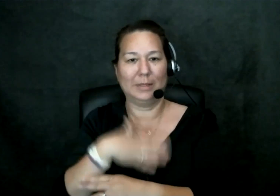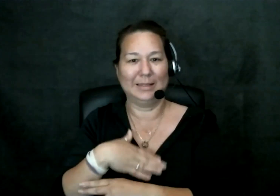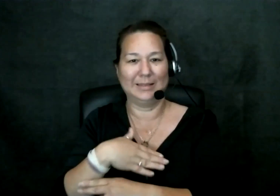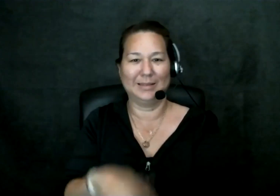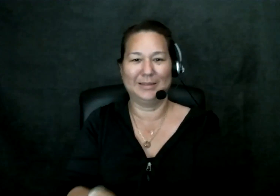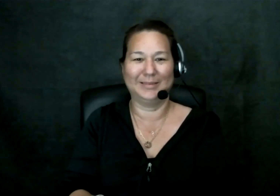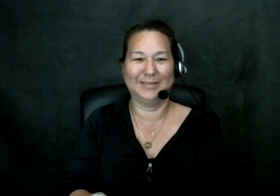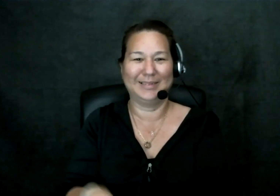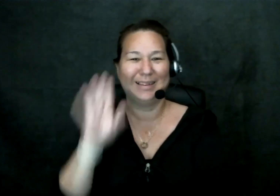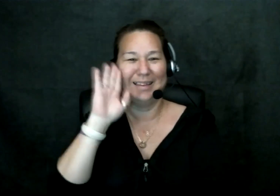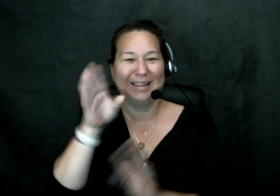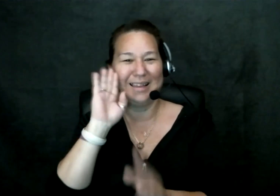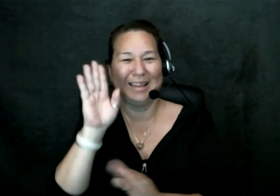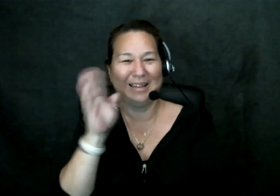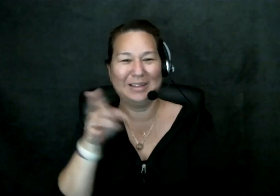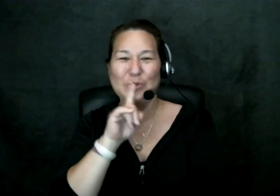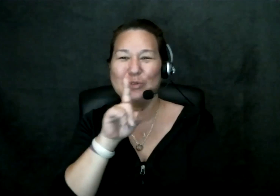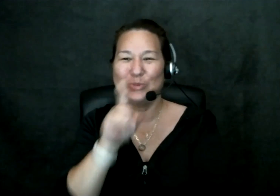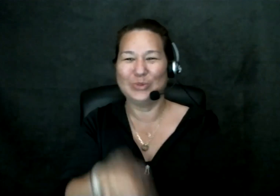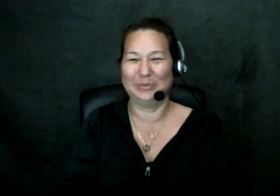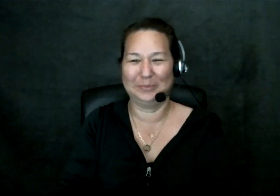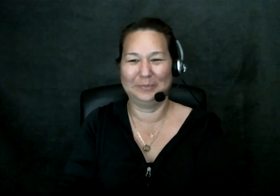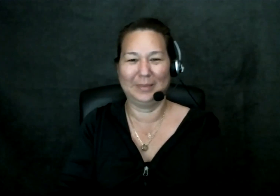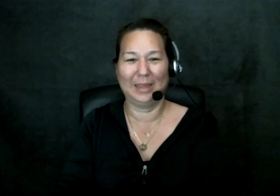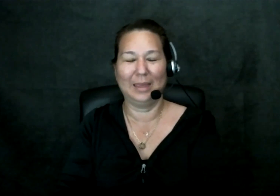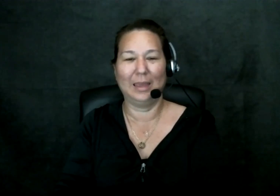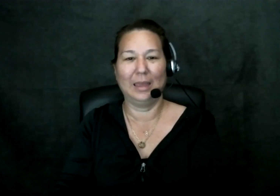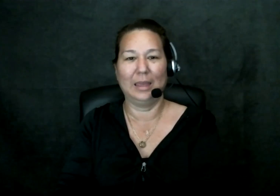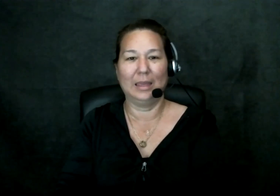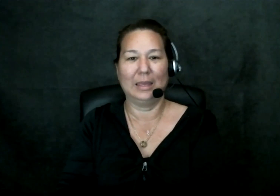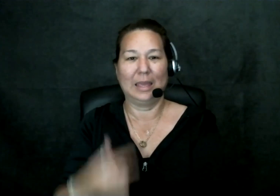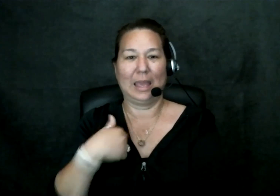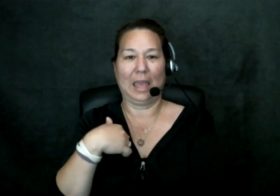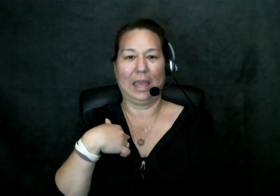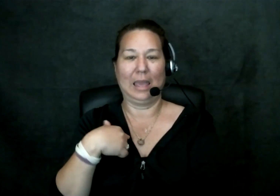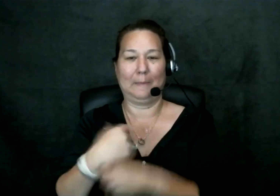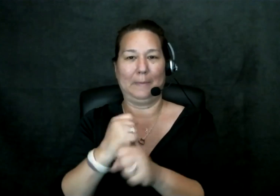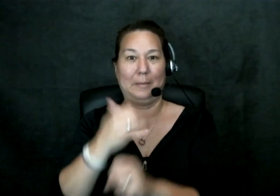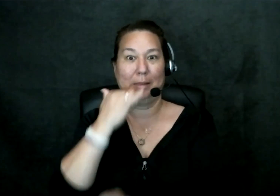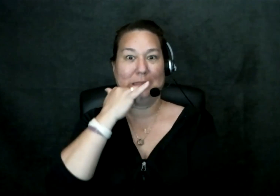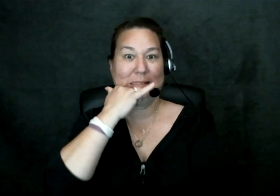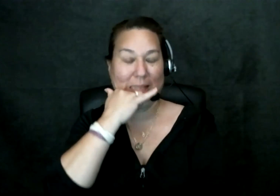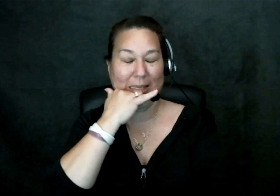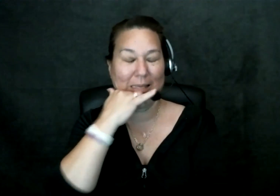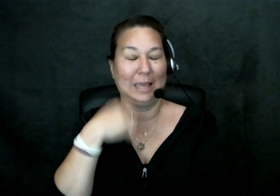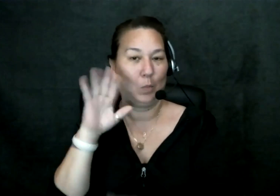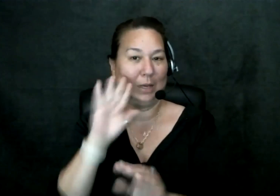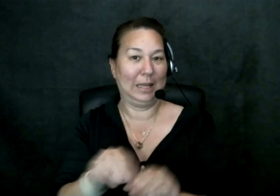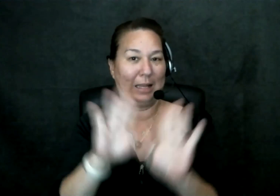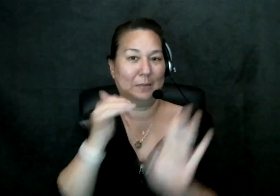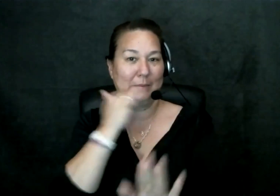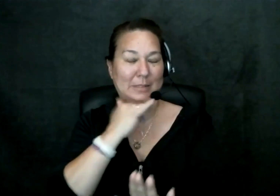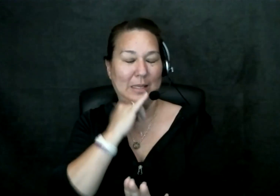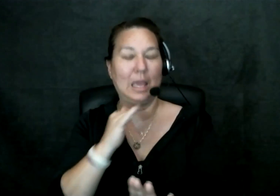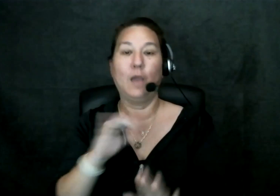Sure. Hi, everybody. Thank you. Sorry, I made a mistake, so I wanted to clarify my mistake. For the